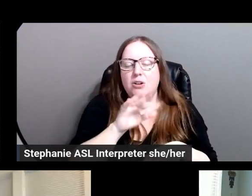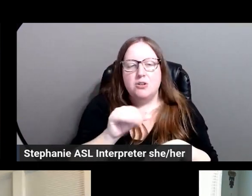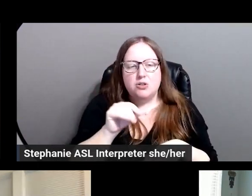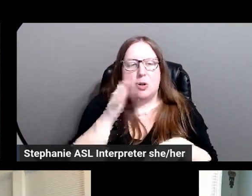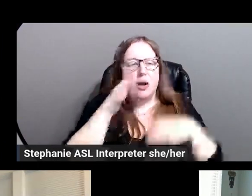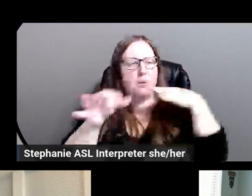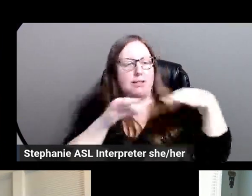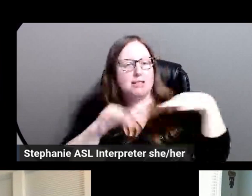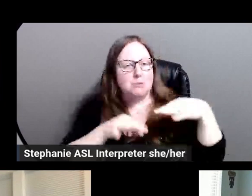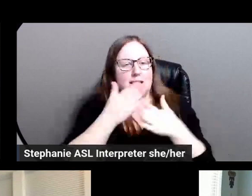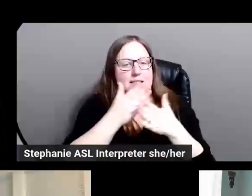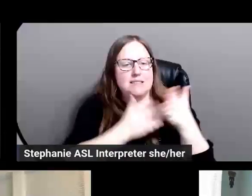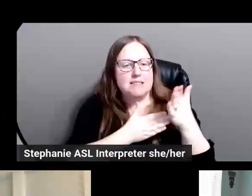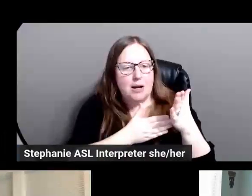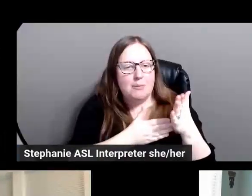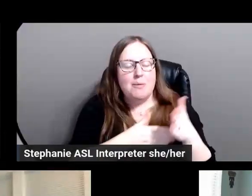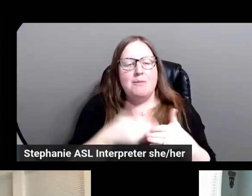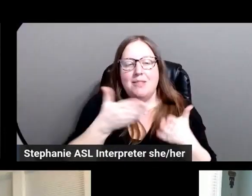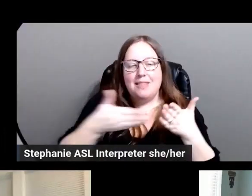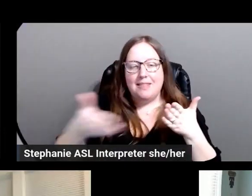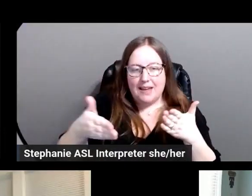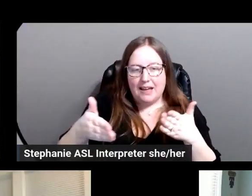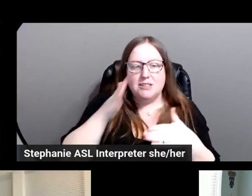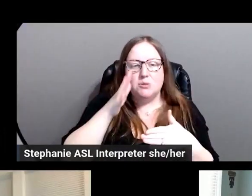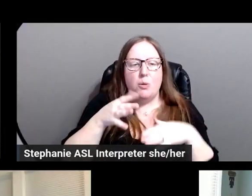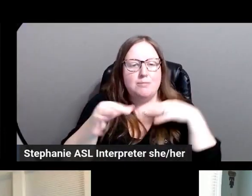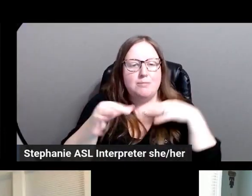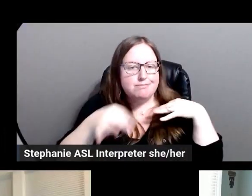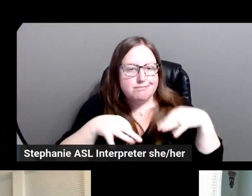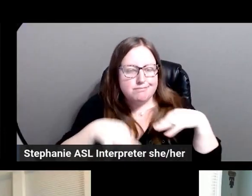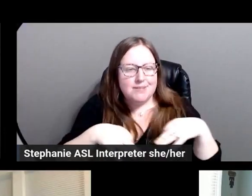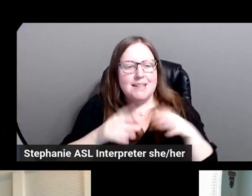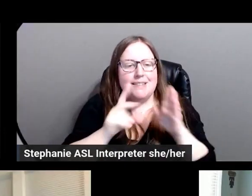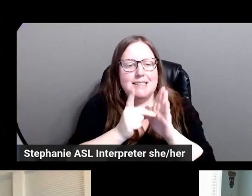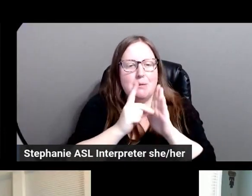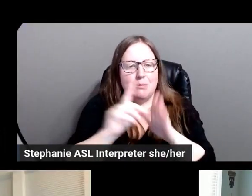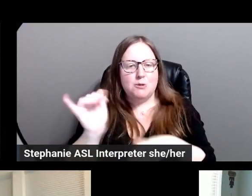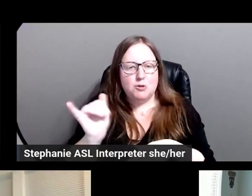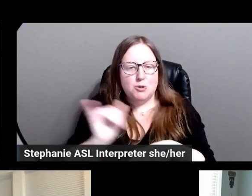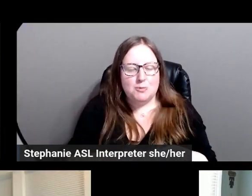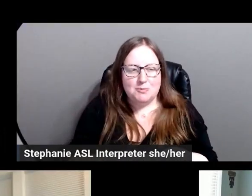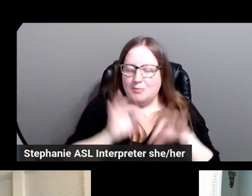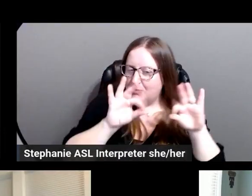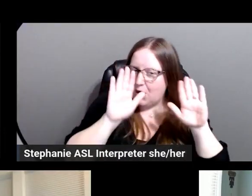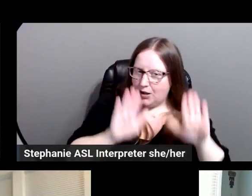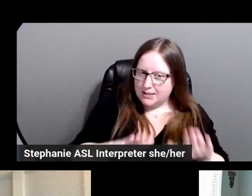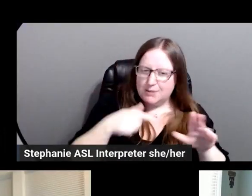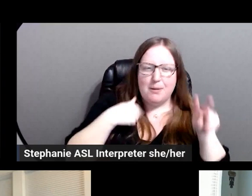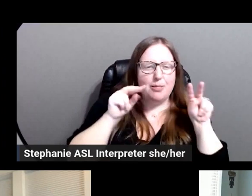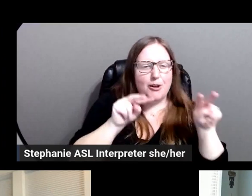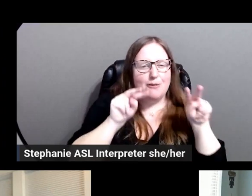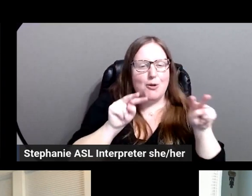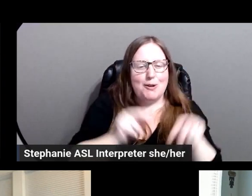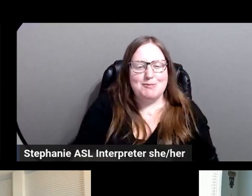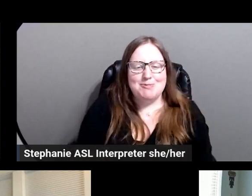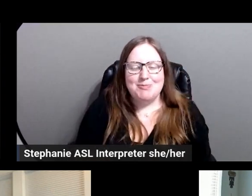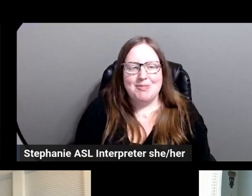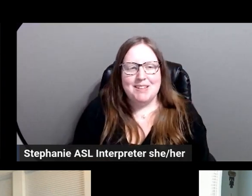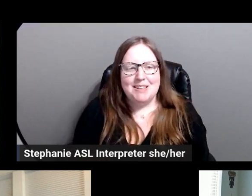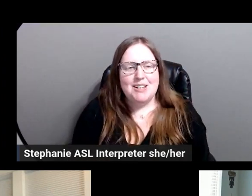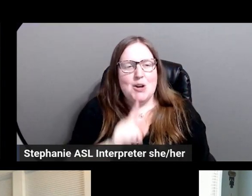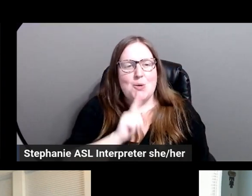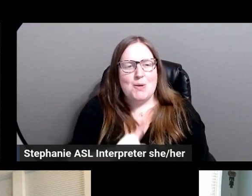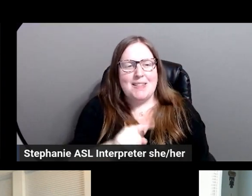the items that we're going to go through today and do some of the demos. Awesome. I'm looking forward to it. This is a